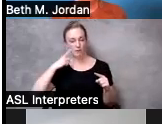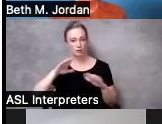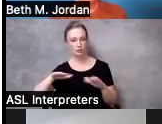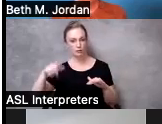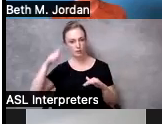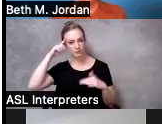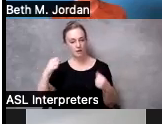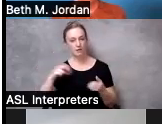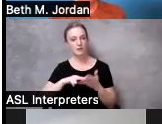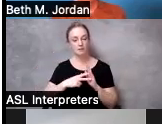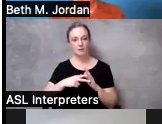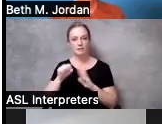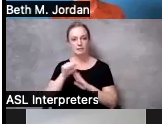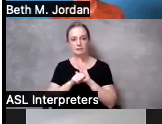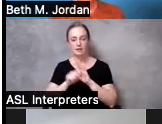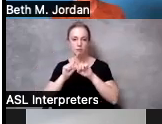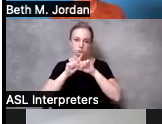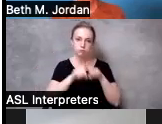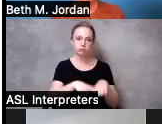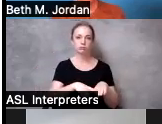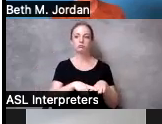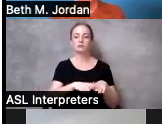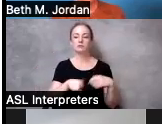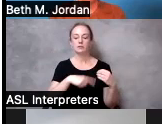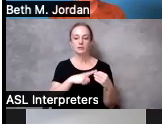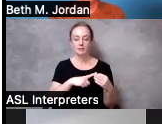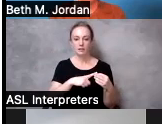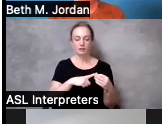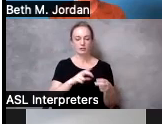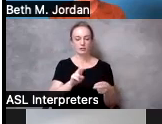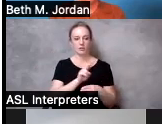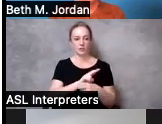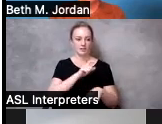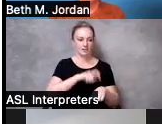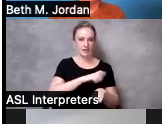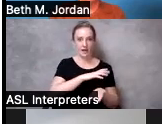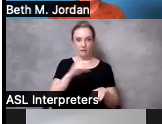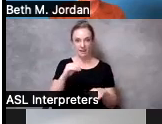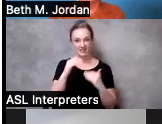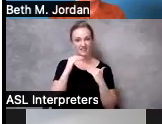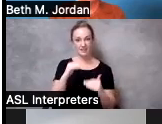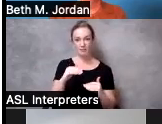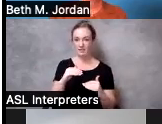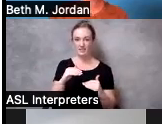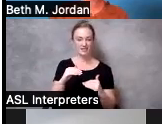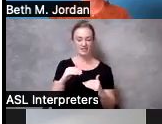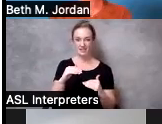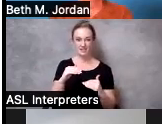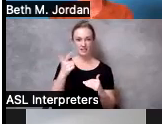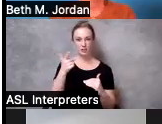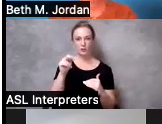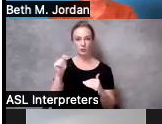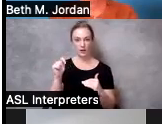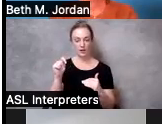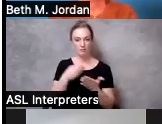forced to rely heavily upon discretionary, time and geographically limited grant funds to fund innovations in addressing the children's mental